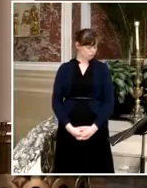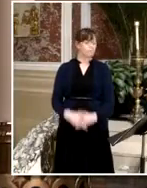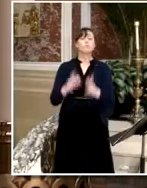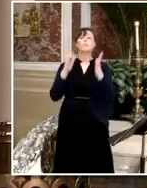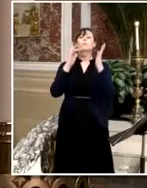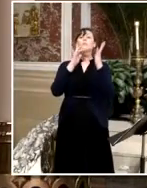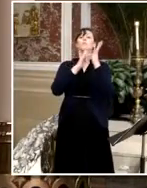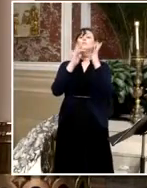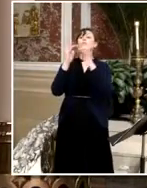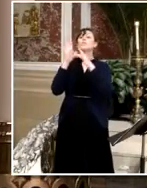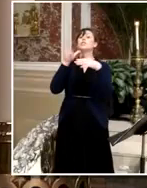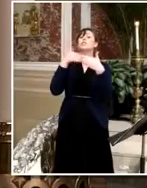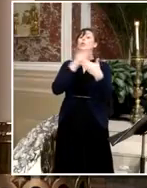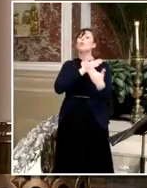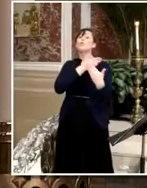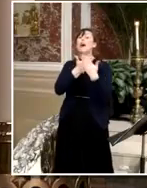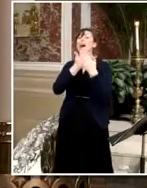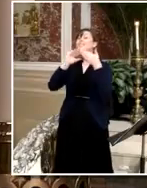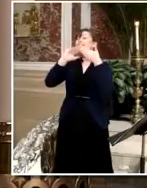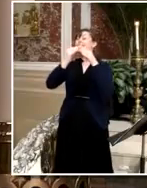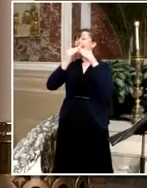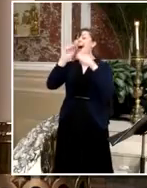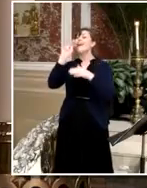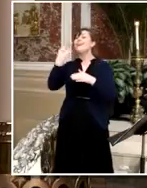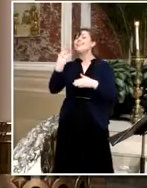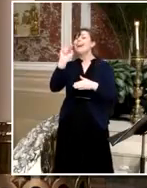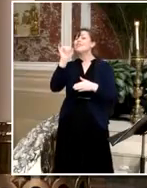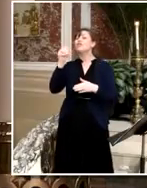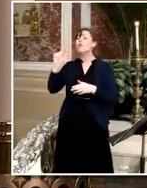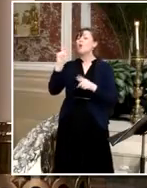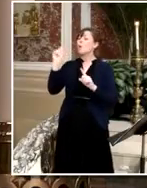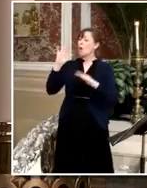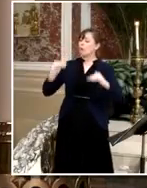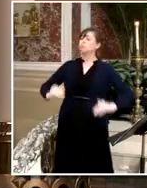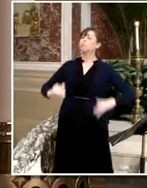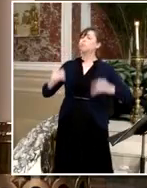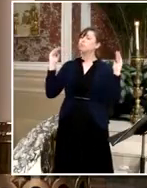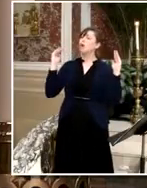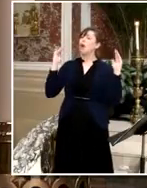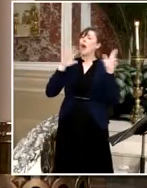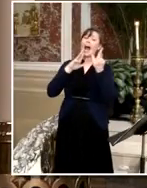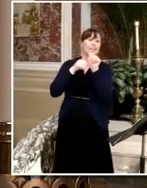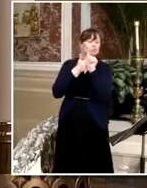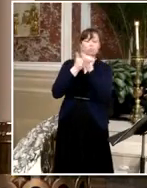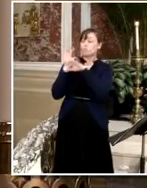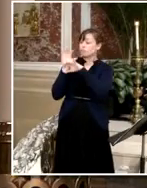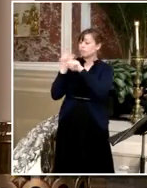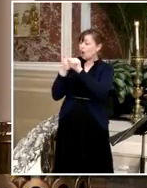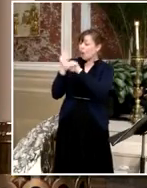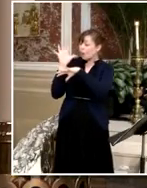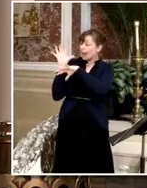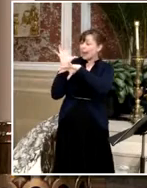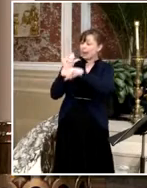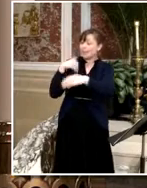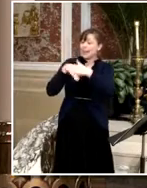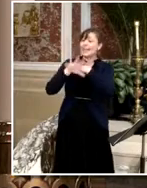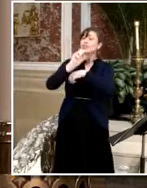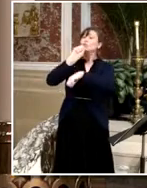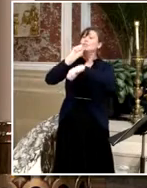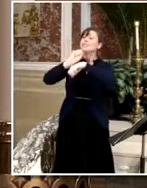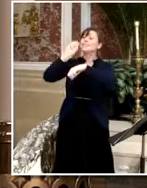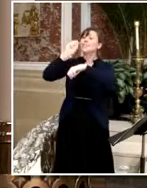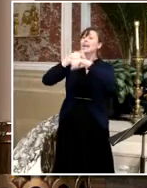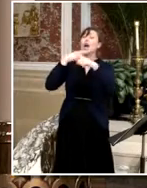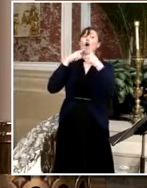Jesus came to Nazareth, where he had grown up, and went, according to his custom, into the synagogue on